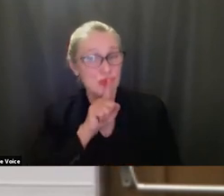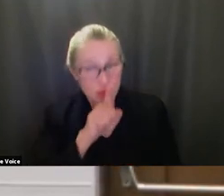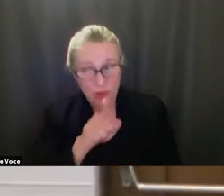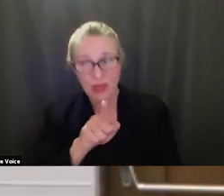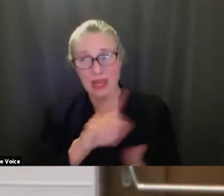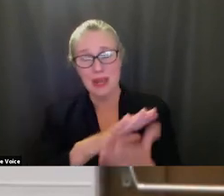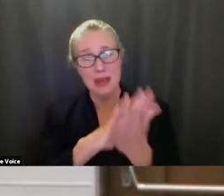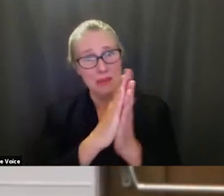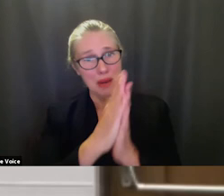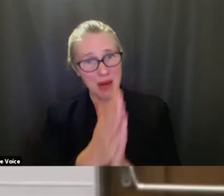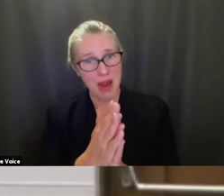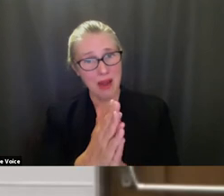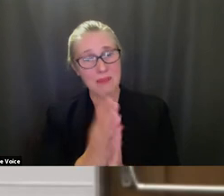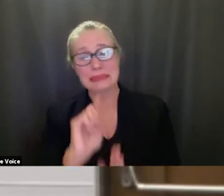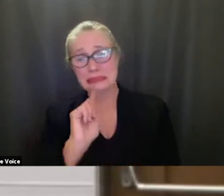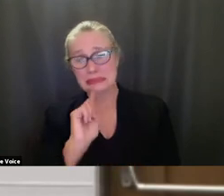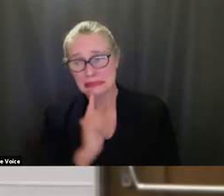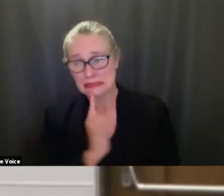of